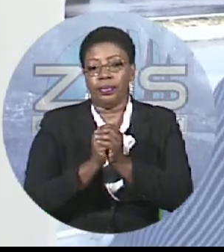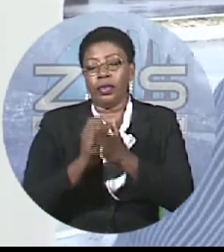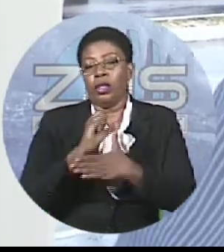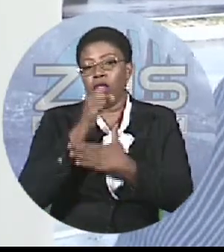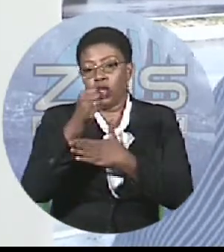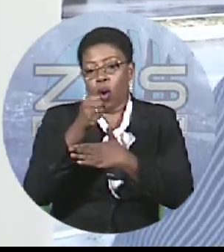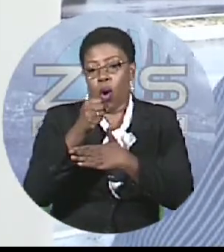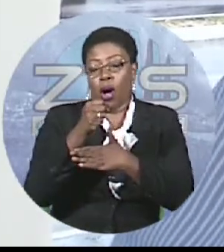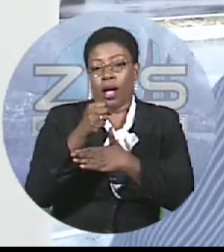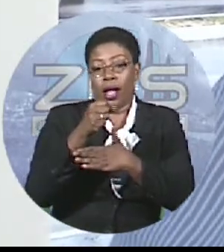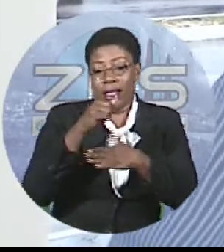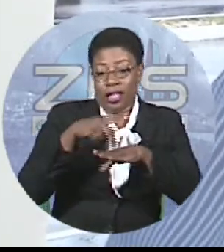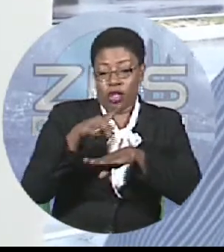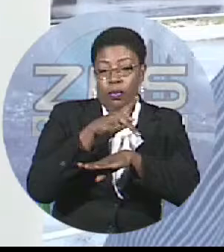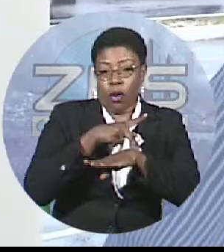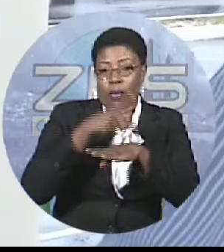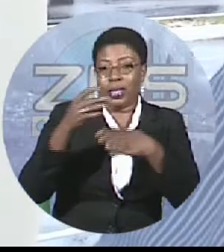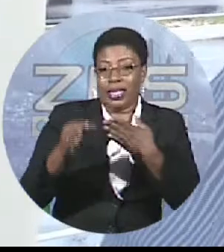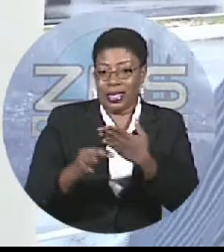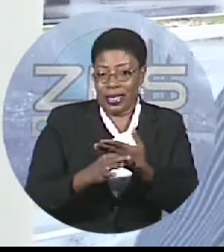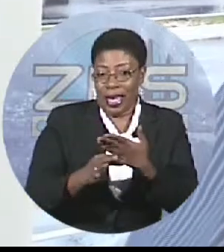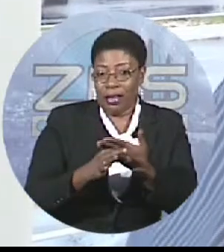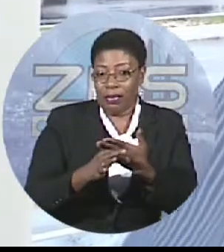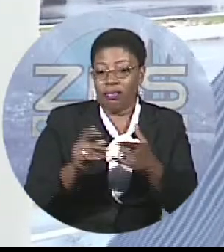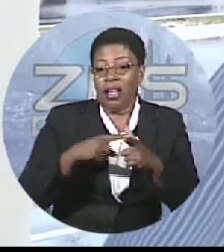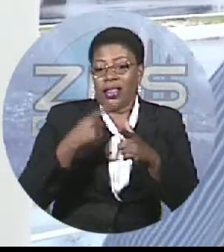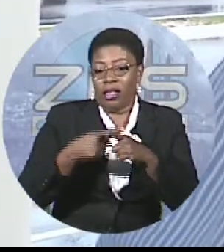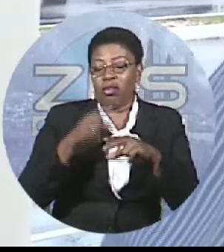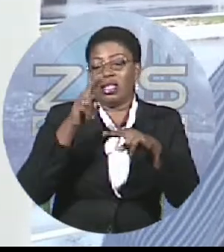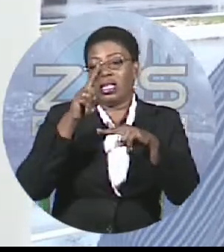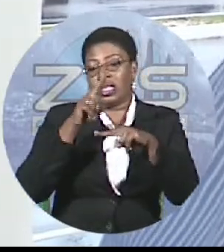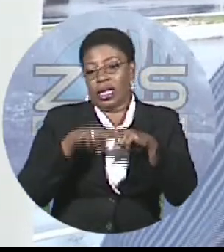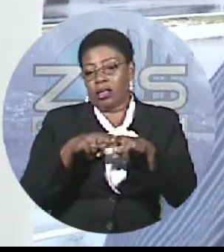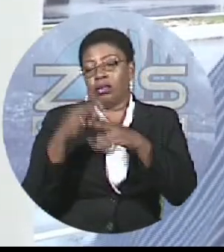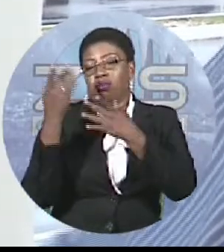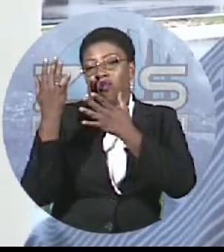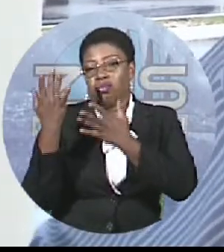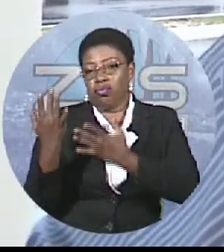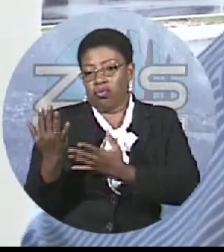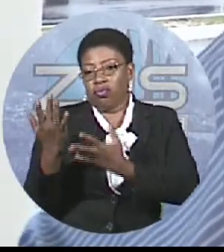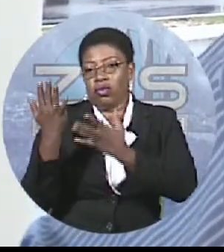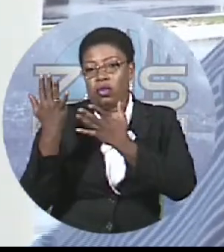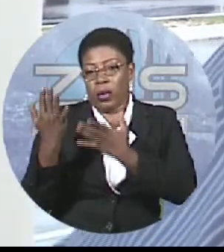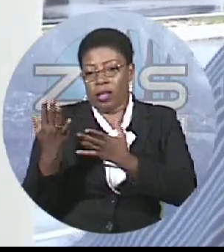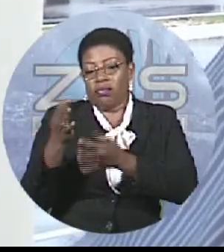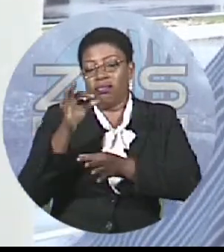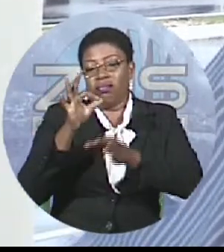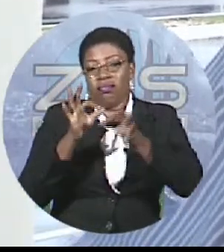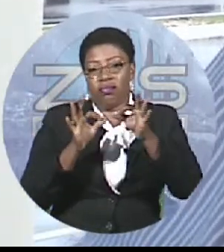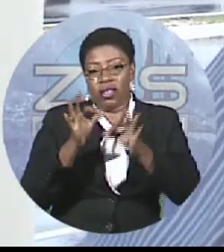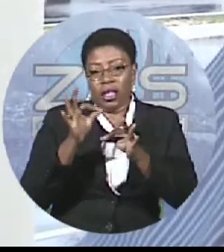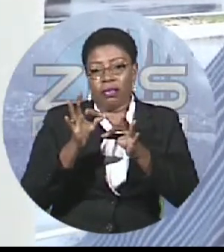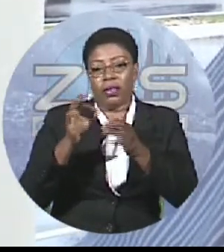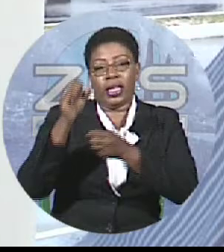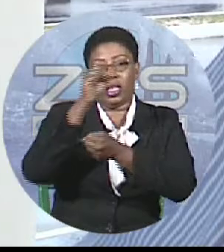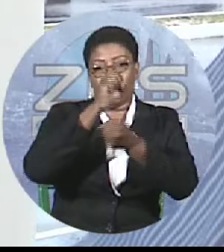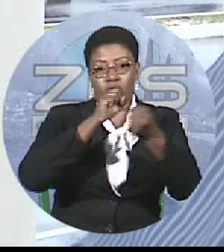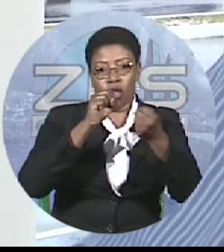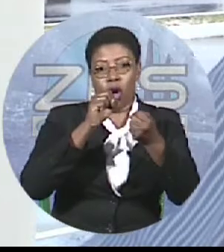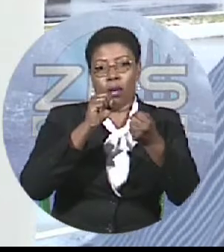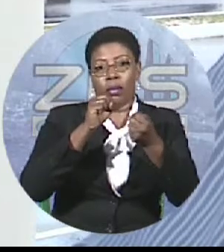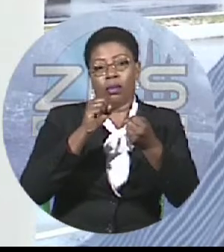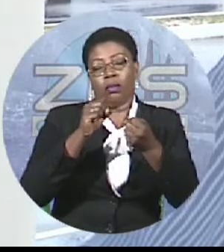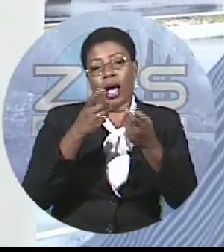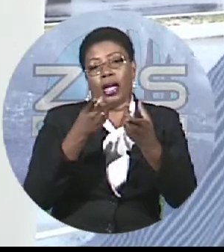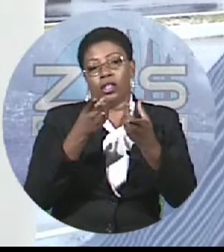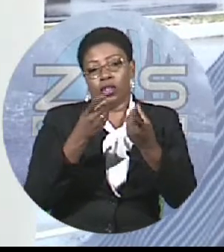that our properties are relatively safe, then we can sit back and wait in the event there is an impending storm, and then we'll just have to do